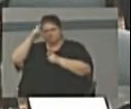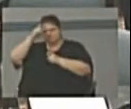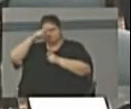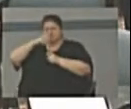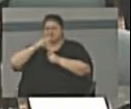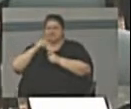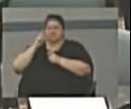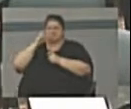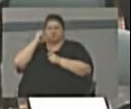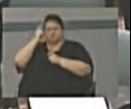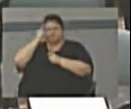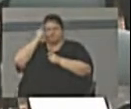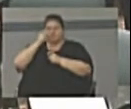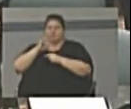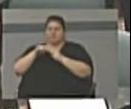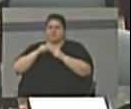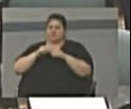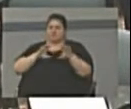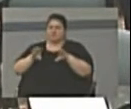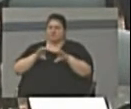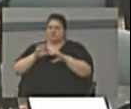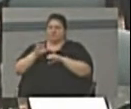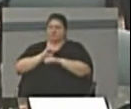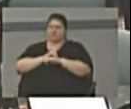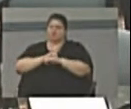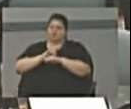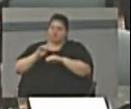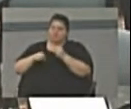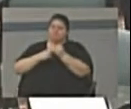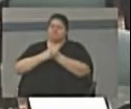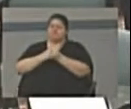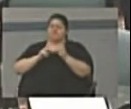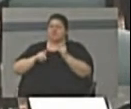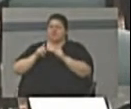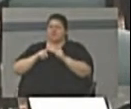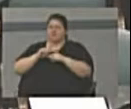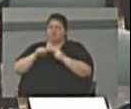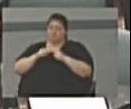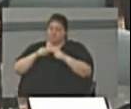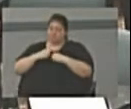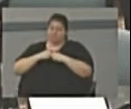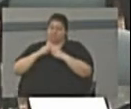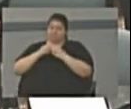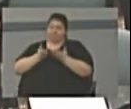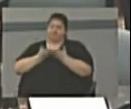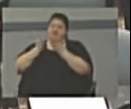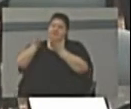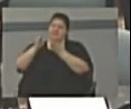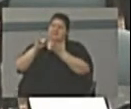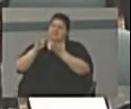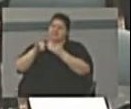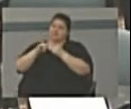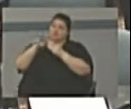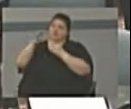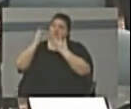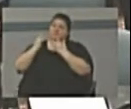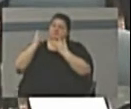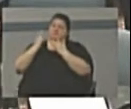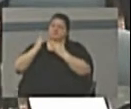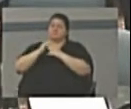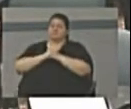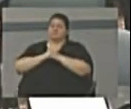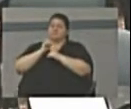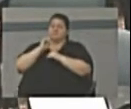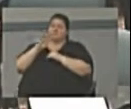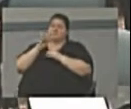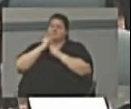perform their duty on behalf of thy people. As we commend this city, county, state, and nation to thy merciful care, that being guided by thy divine providence,